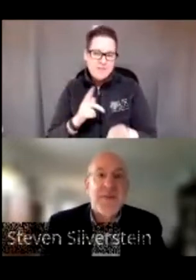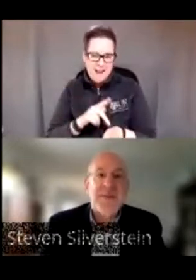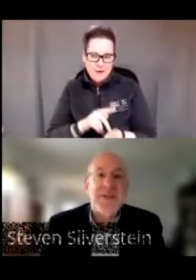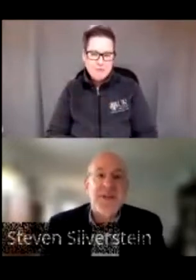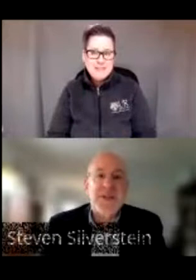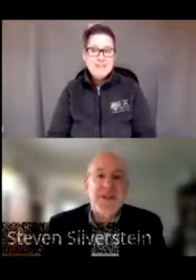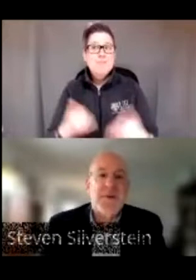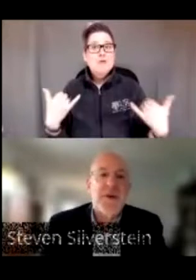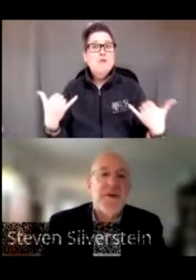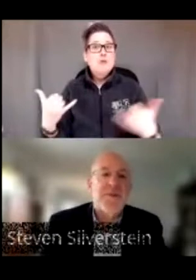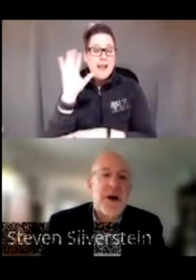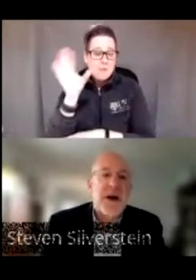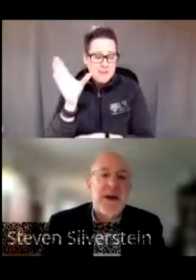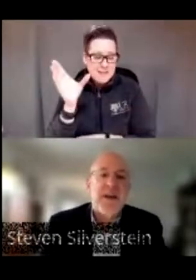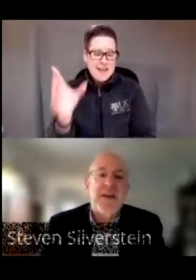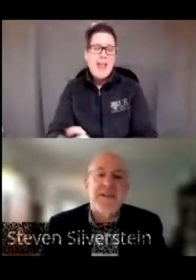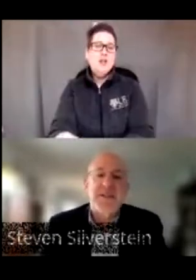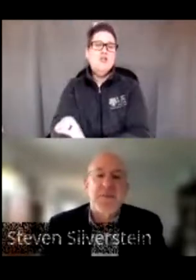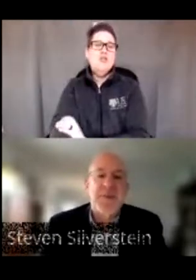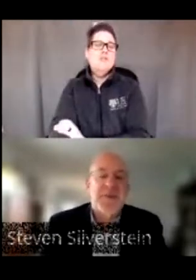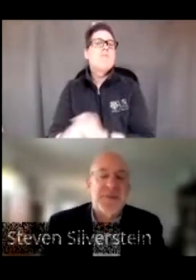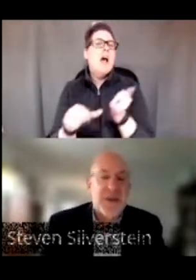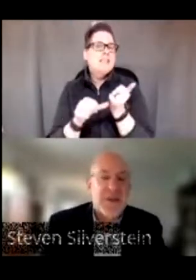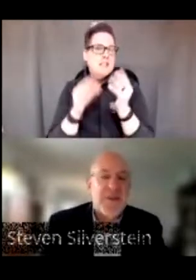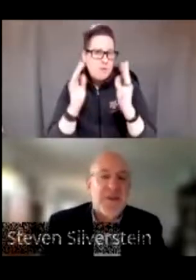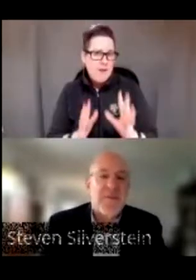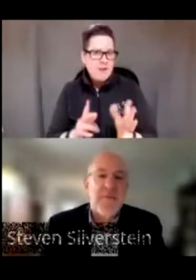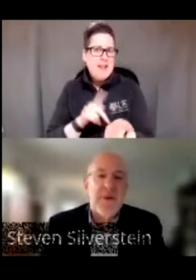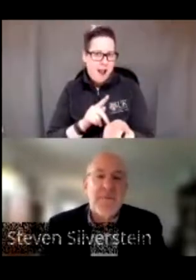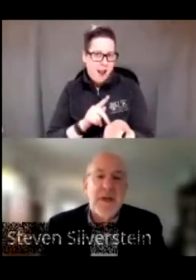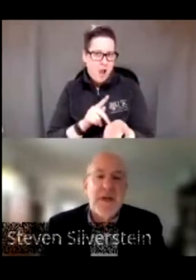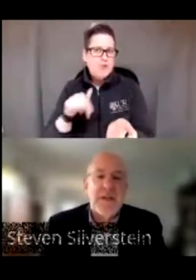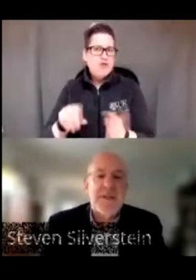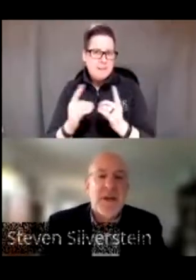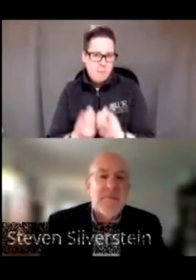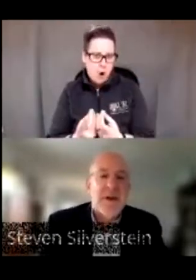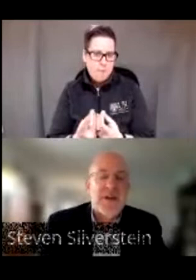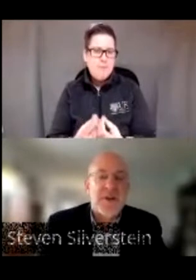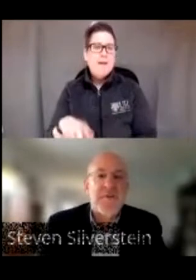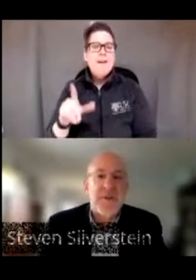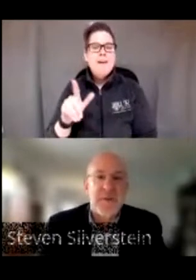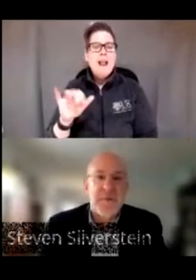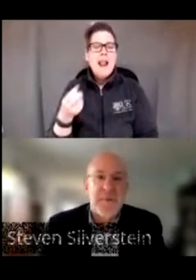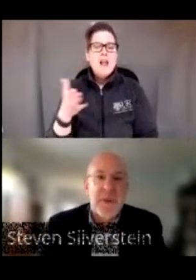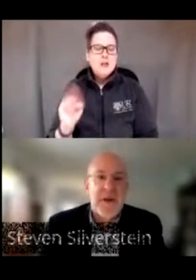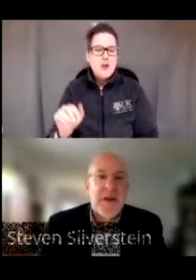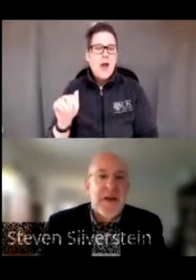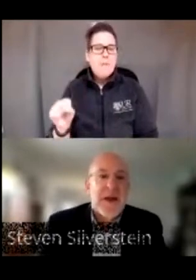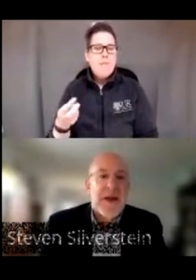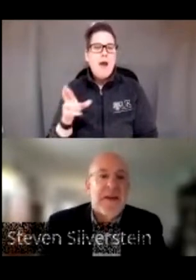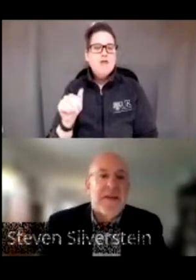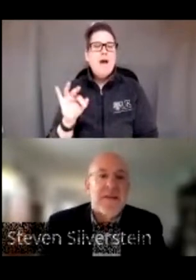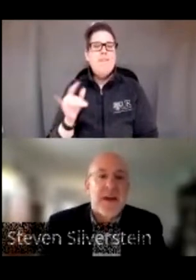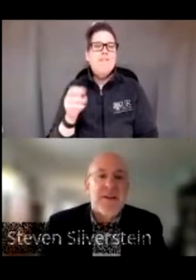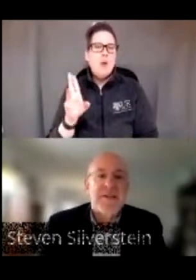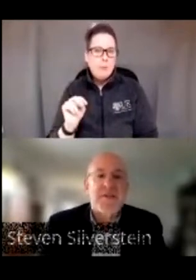Today's presentation is by an Assistant Professor of Psychiatry in our department, Lisham Ashrafioun.